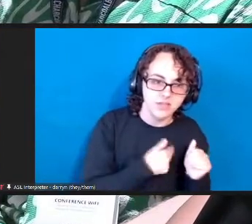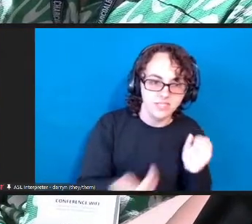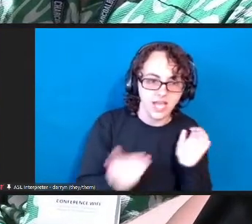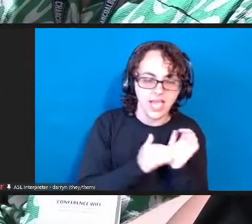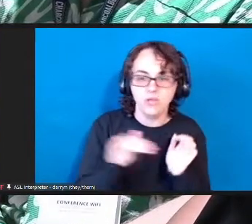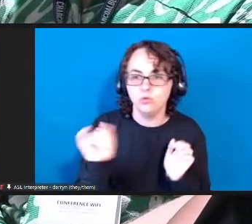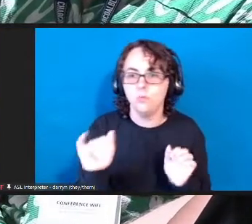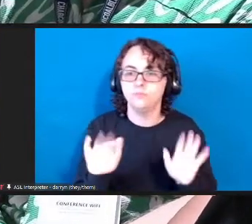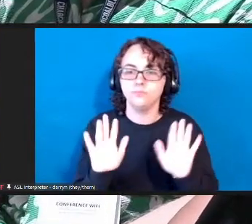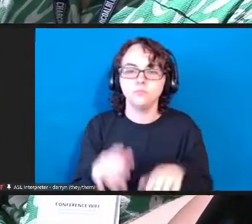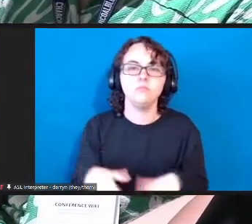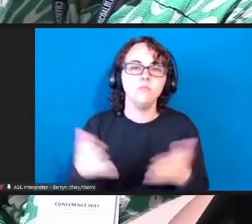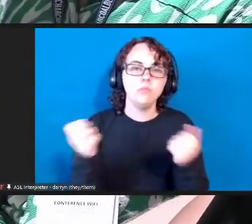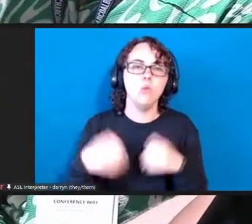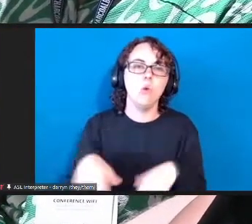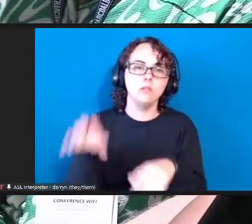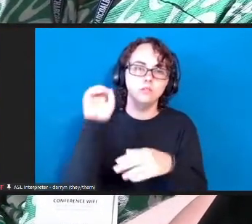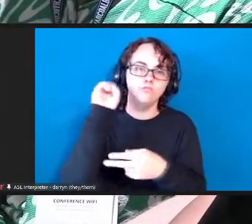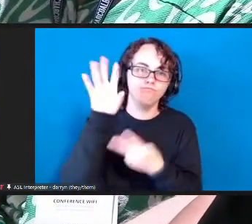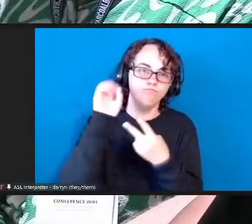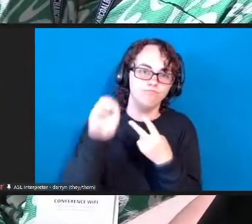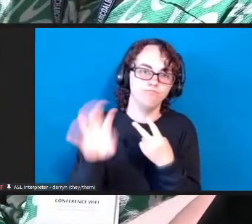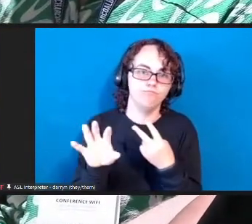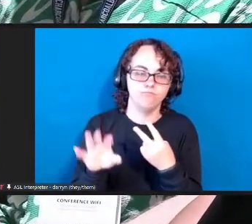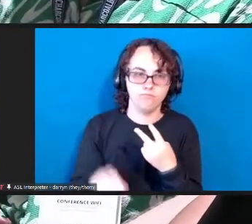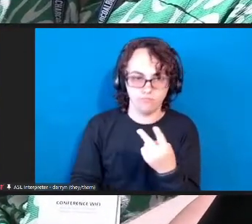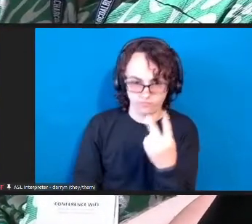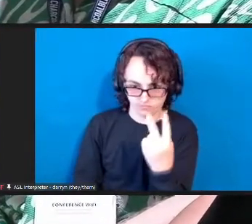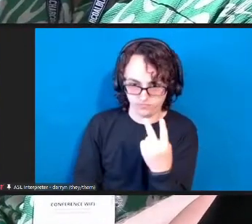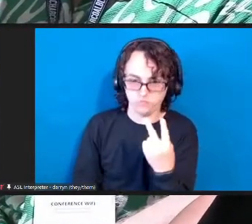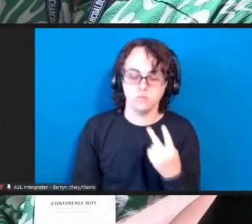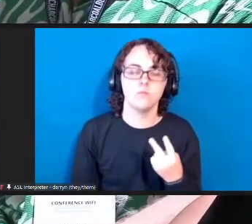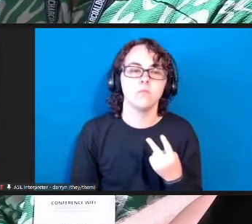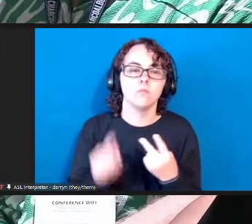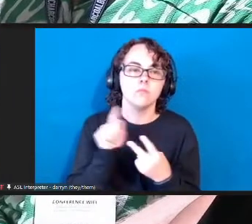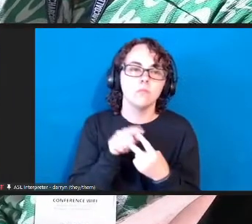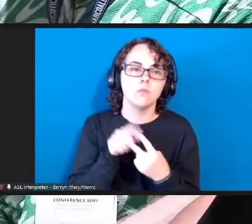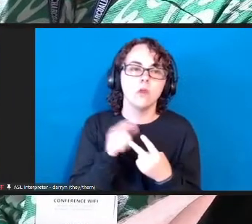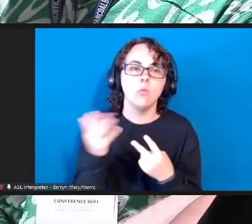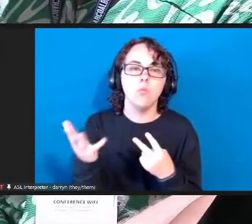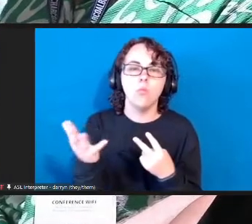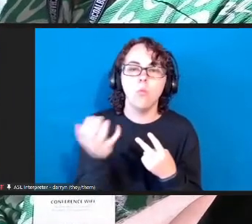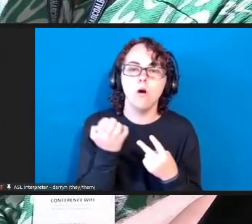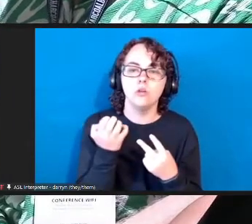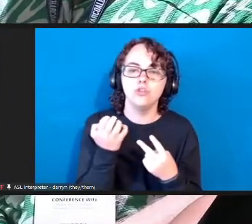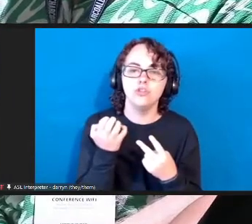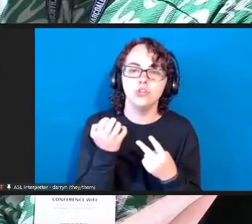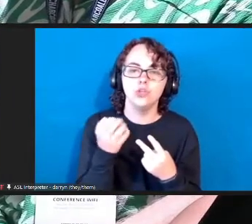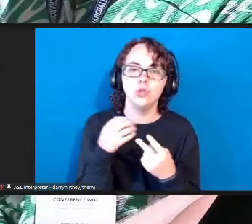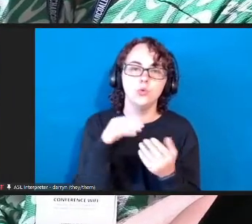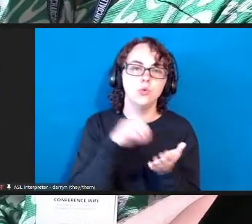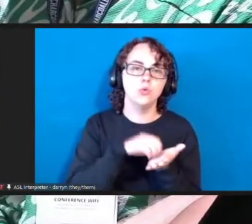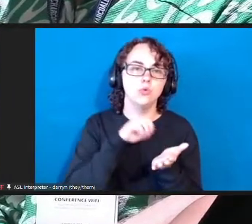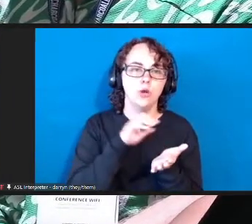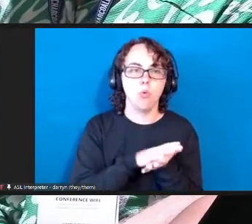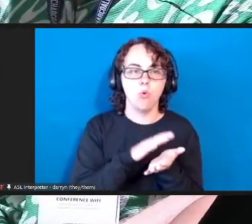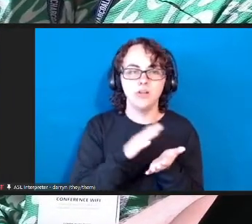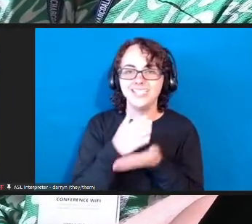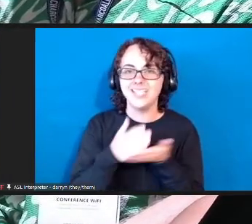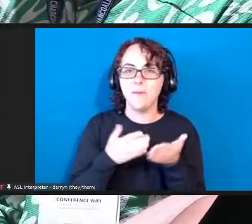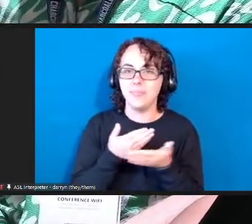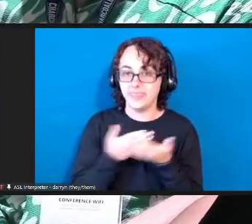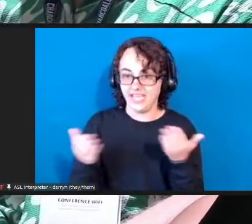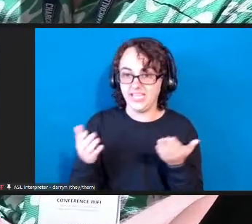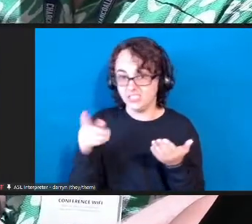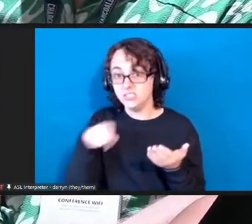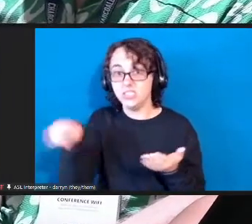two things, which is we'd like to record some of the things that we feel like are standing